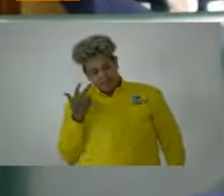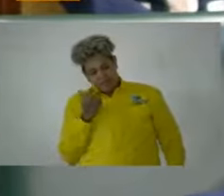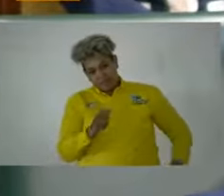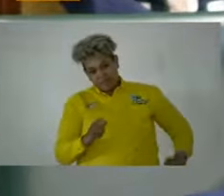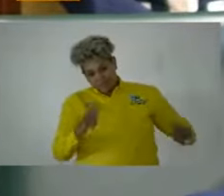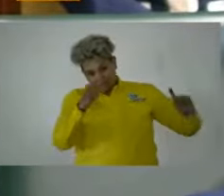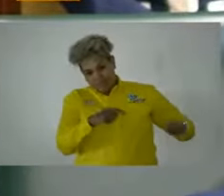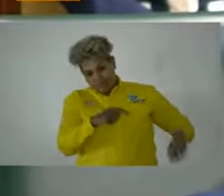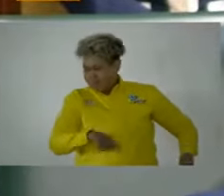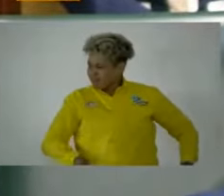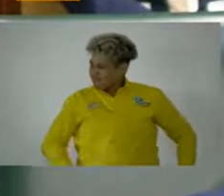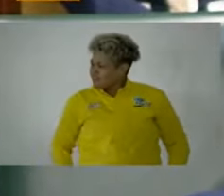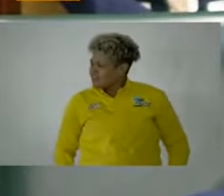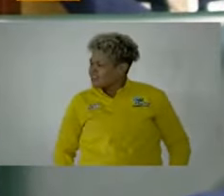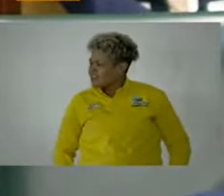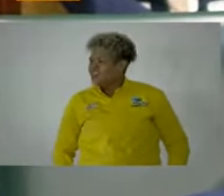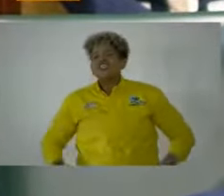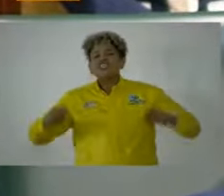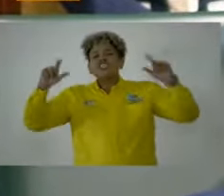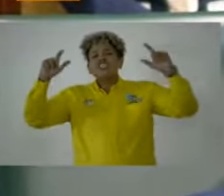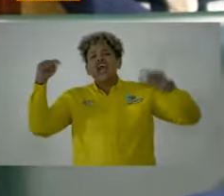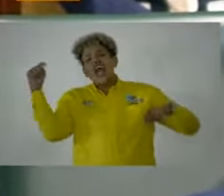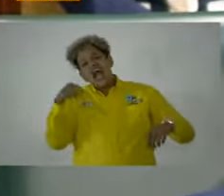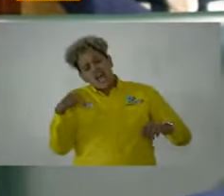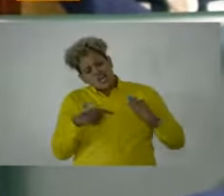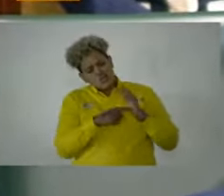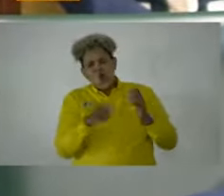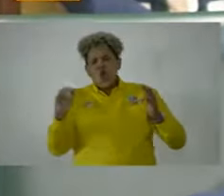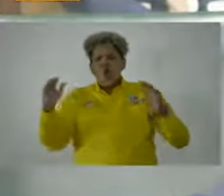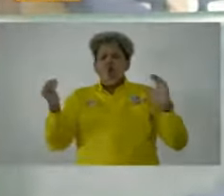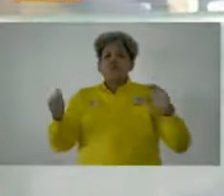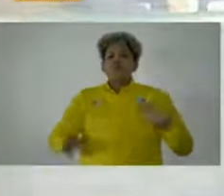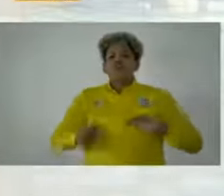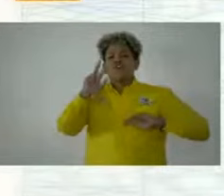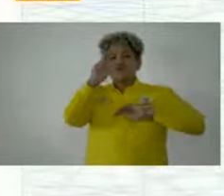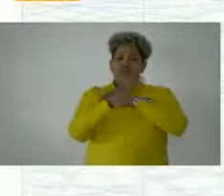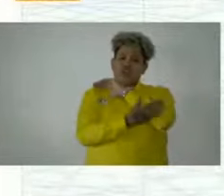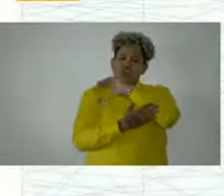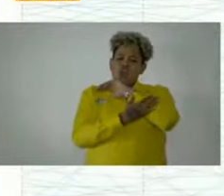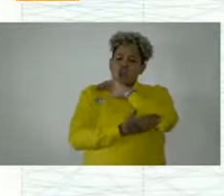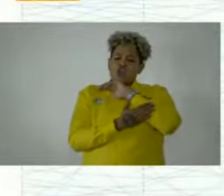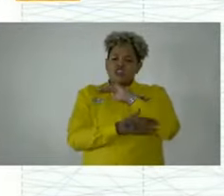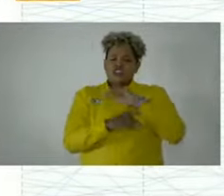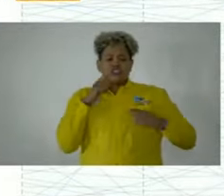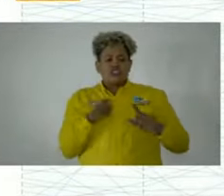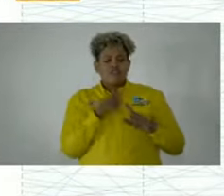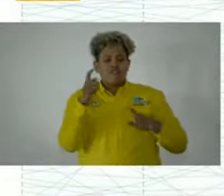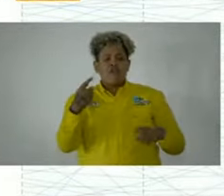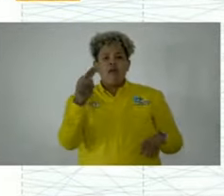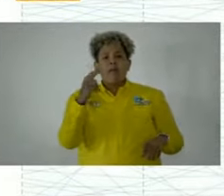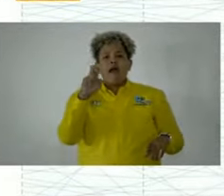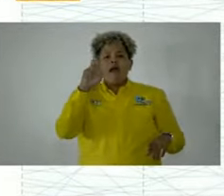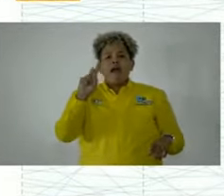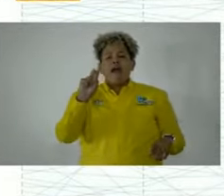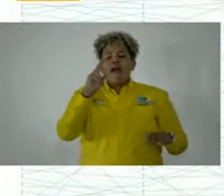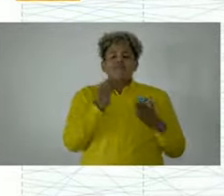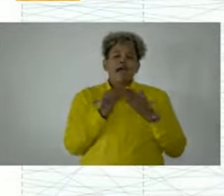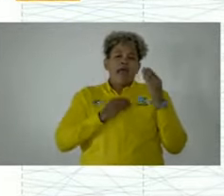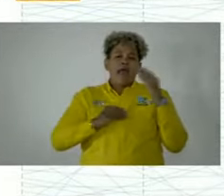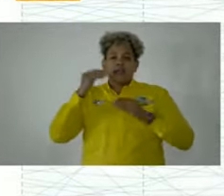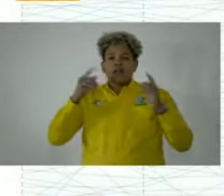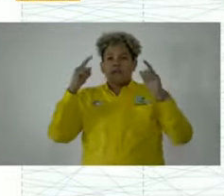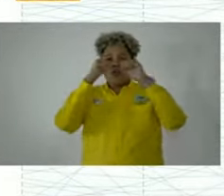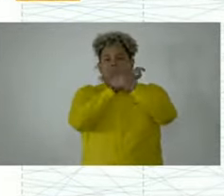Thank you. Now, that chart shows a comparison of 3 countries, and it's taken from the Harvard Economic